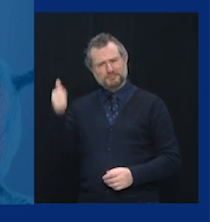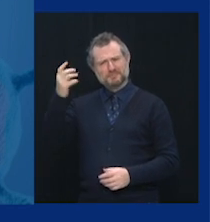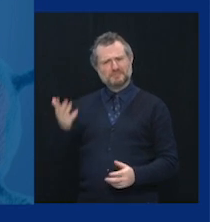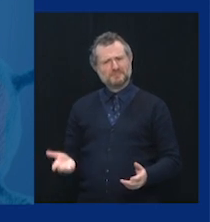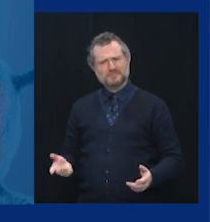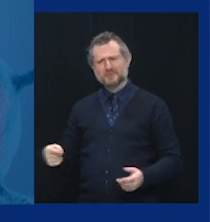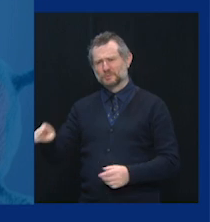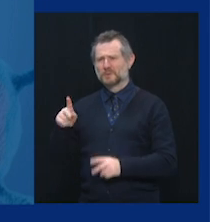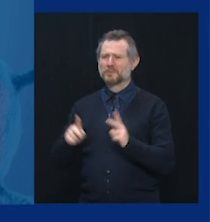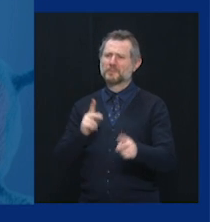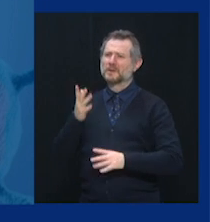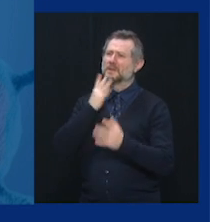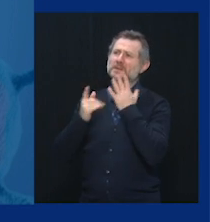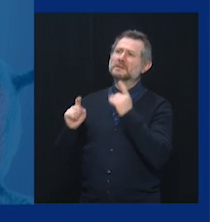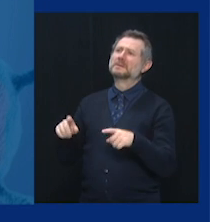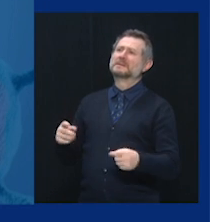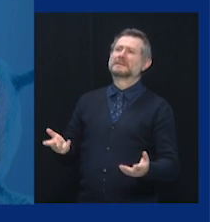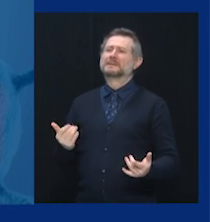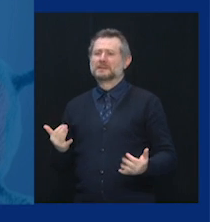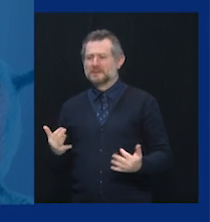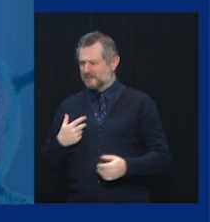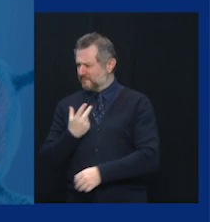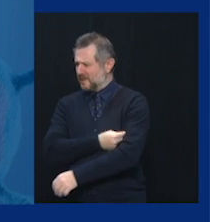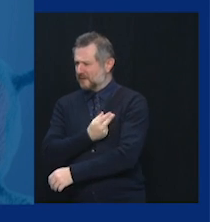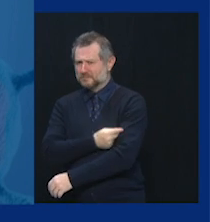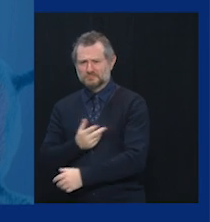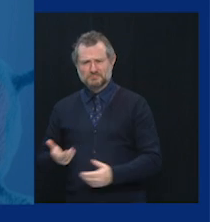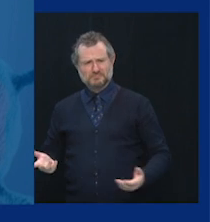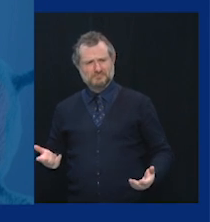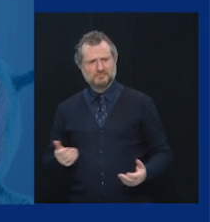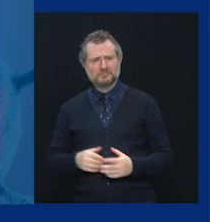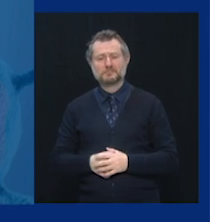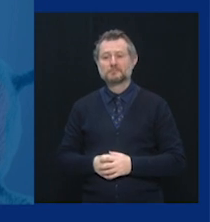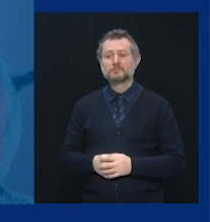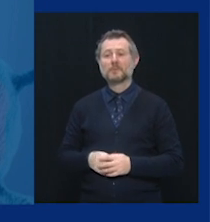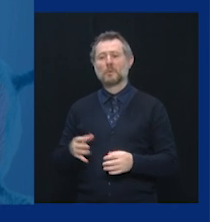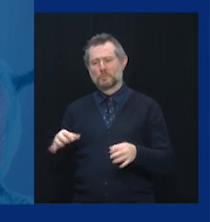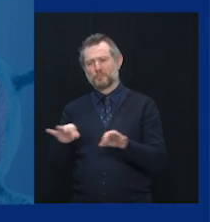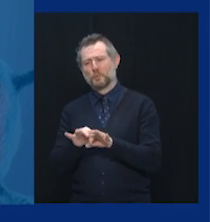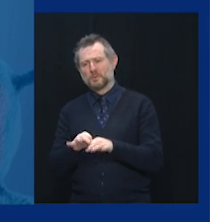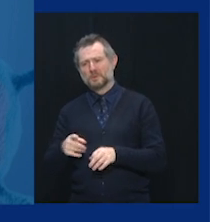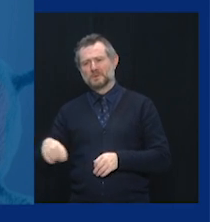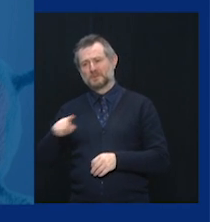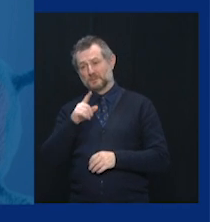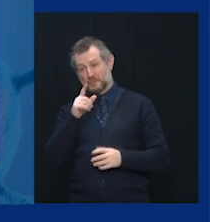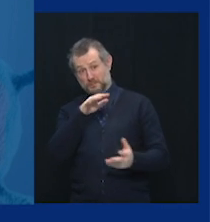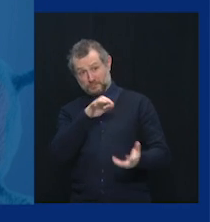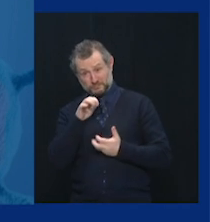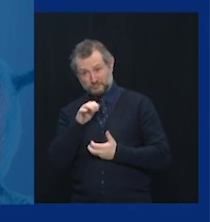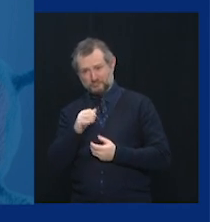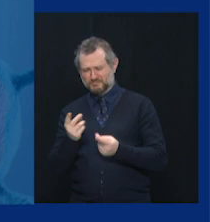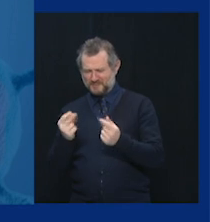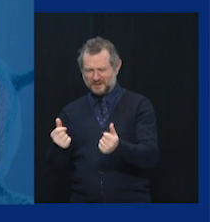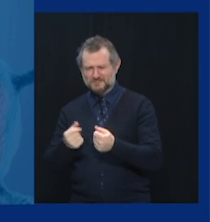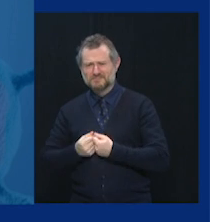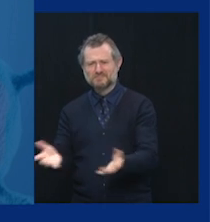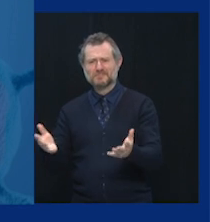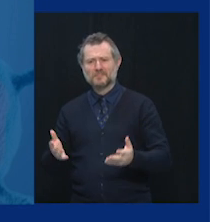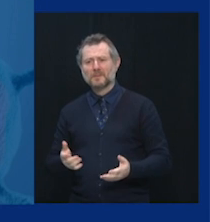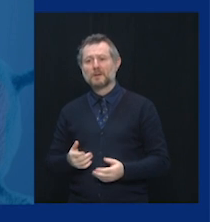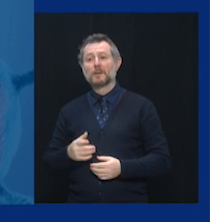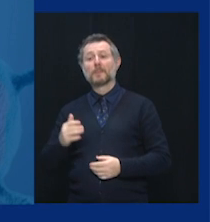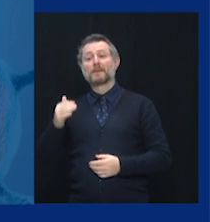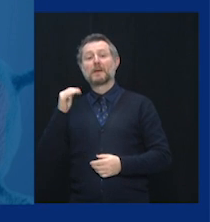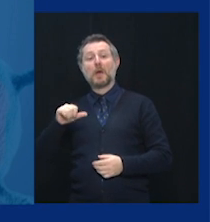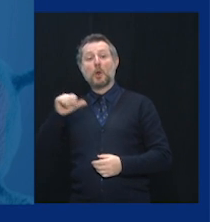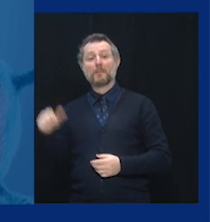desperate demand for the vaccine. We want to make sure as soon as we're getting it out. Capital Region,